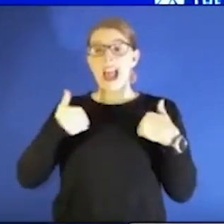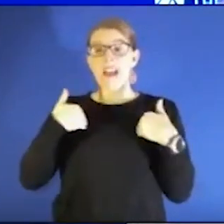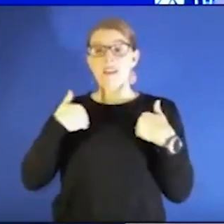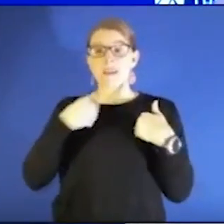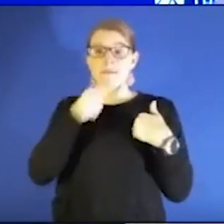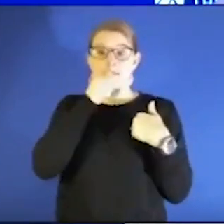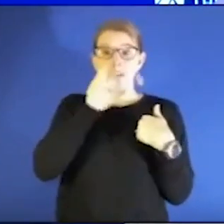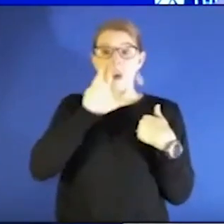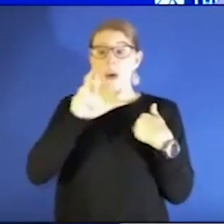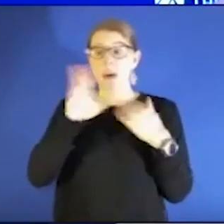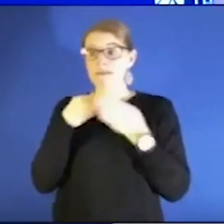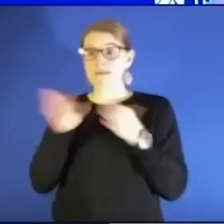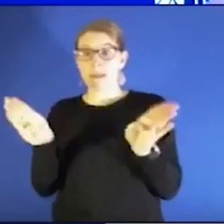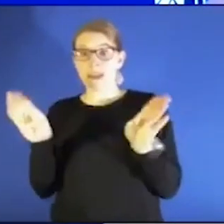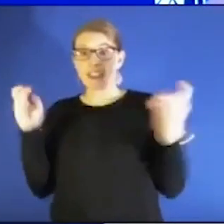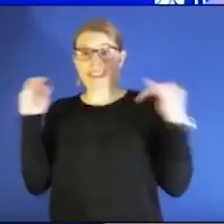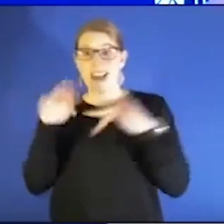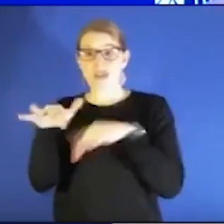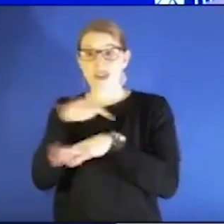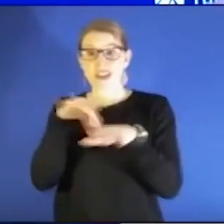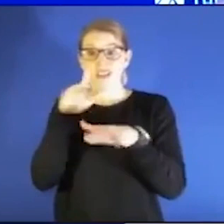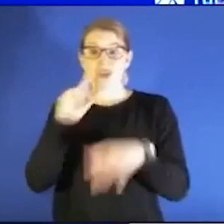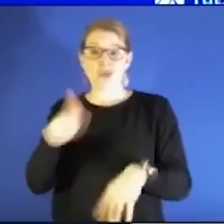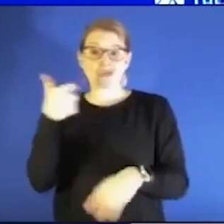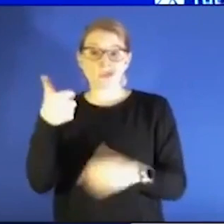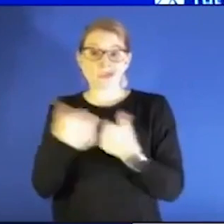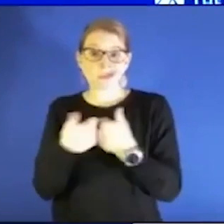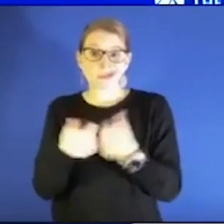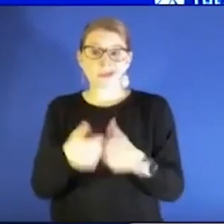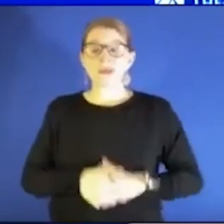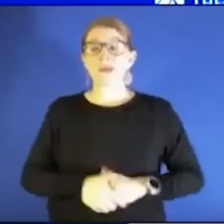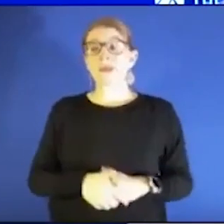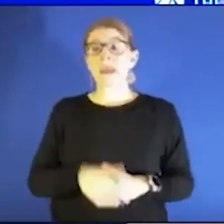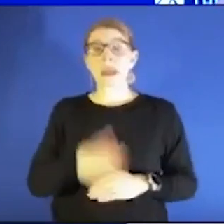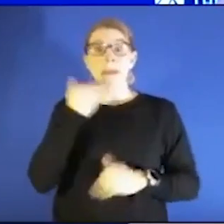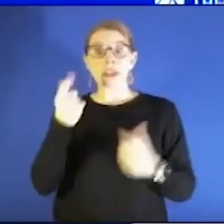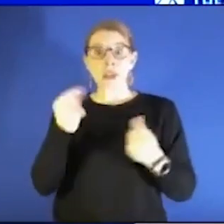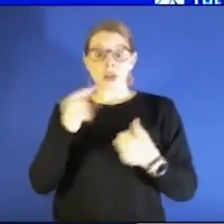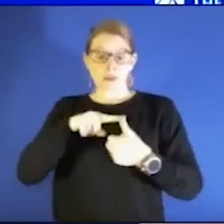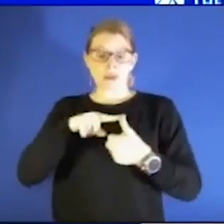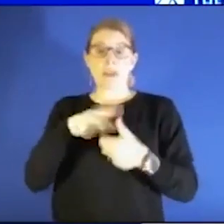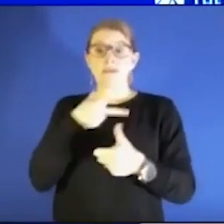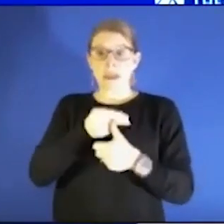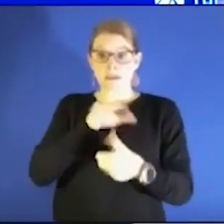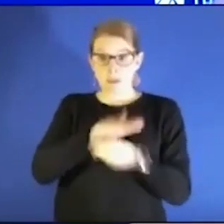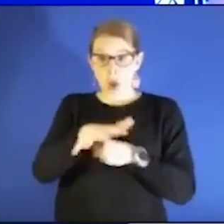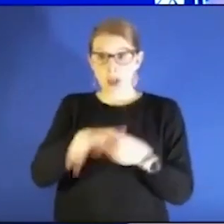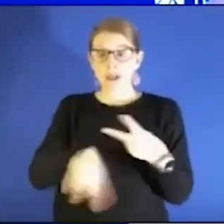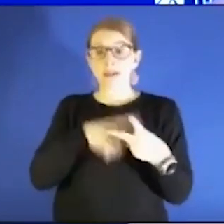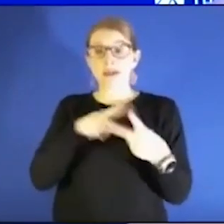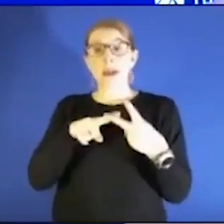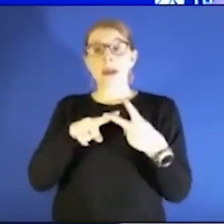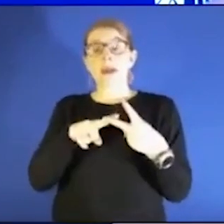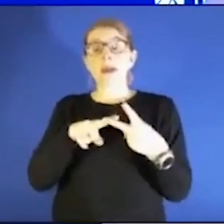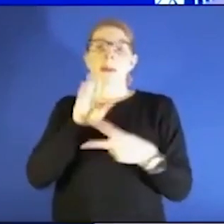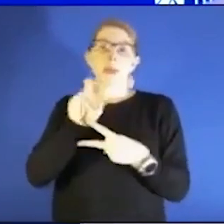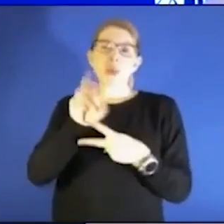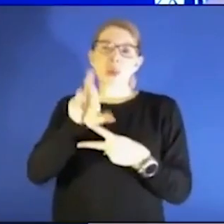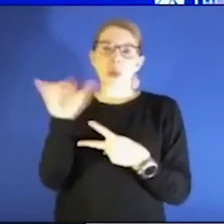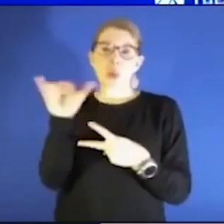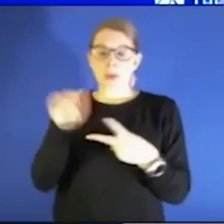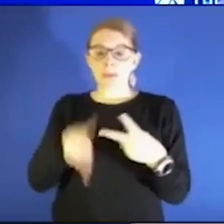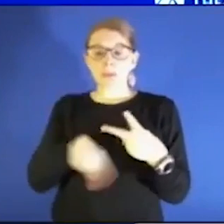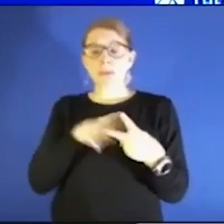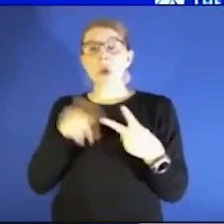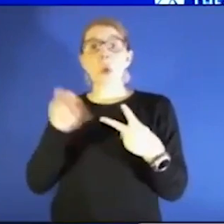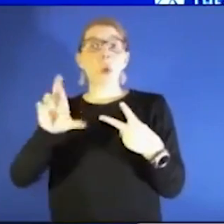things. But the first thing you can do, again, is be vaccinated, be fully vaccinated plus that booster. Or if you can